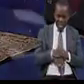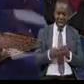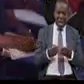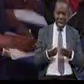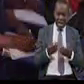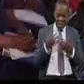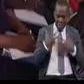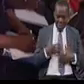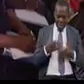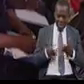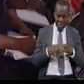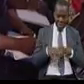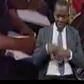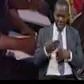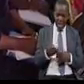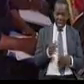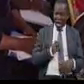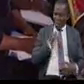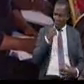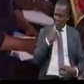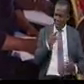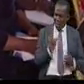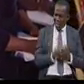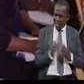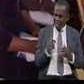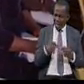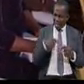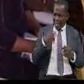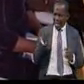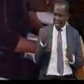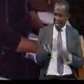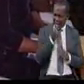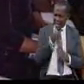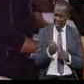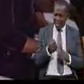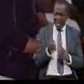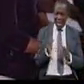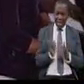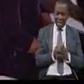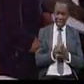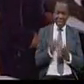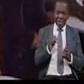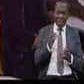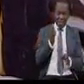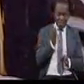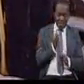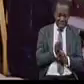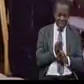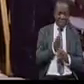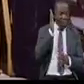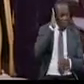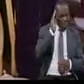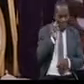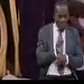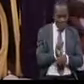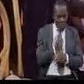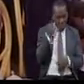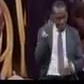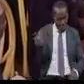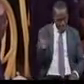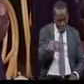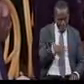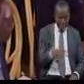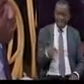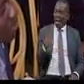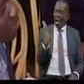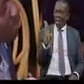you, get out of there. And that silent faith will work. And no lion, no giant will